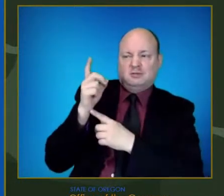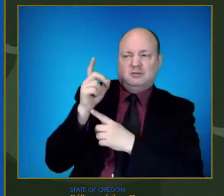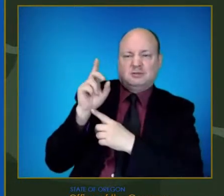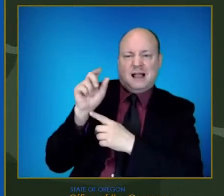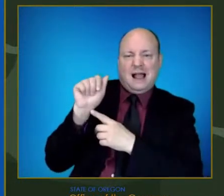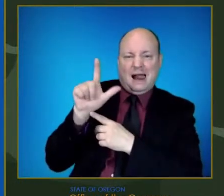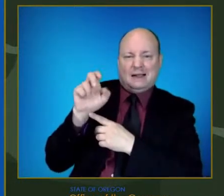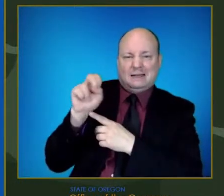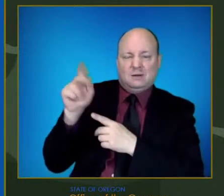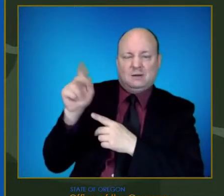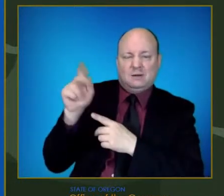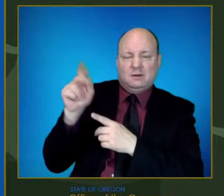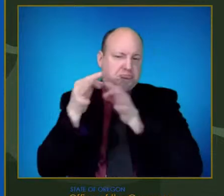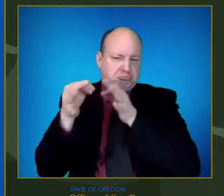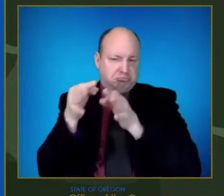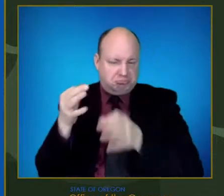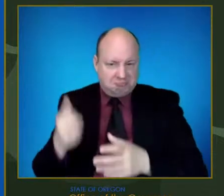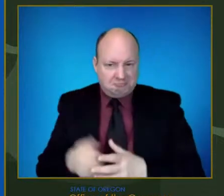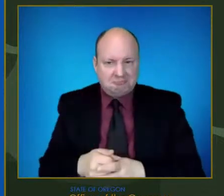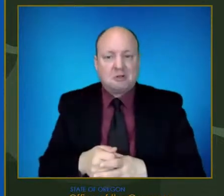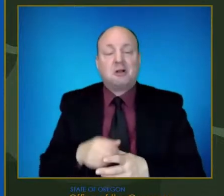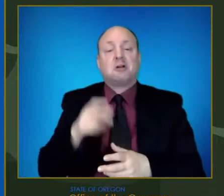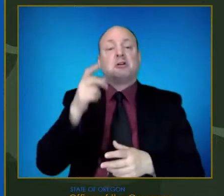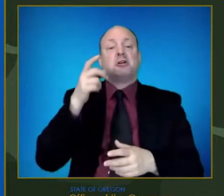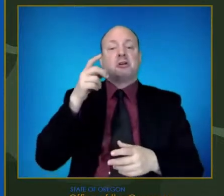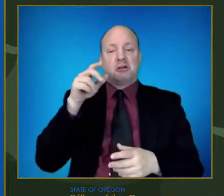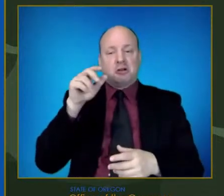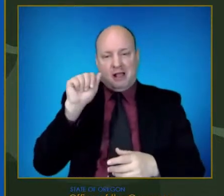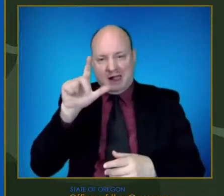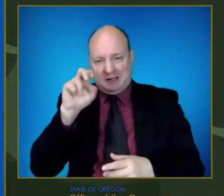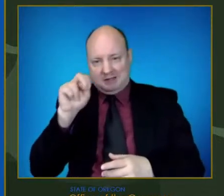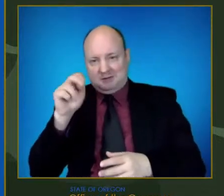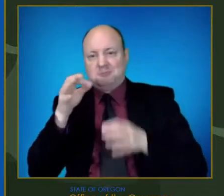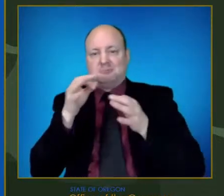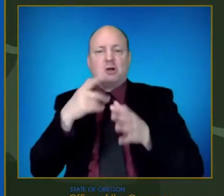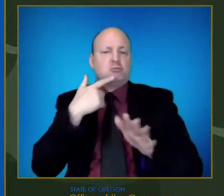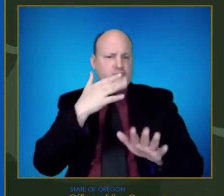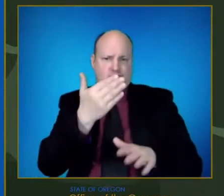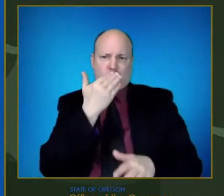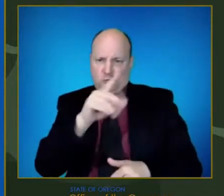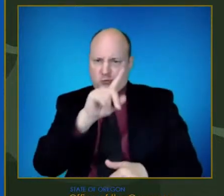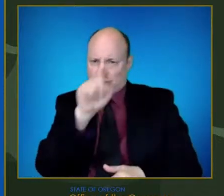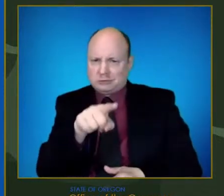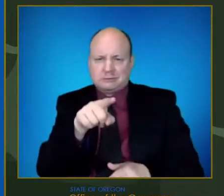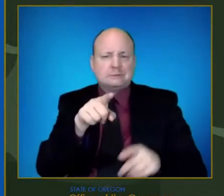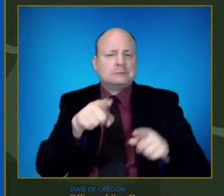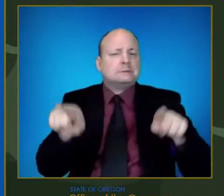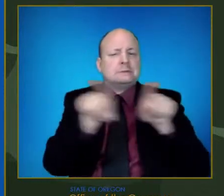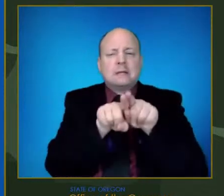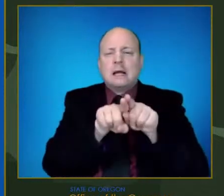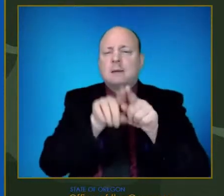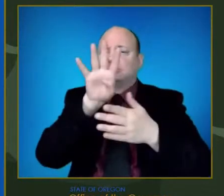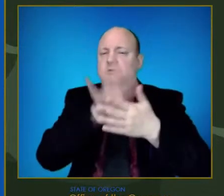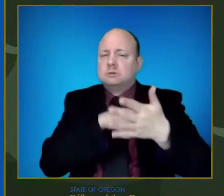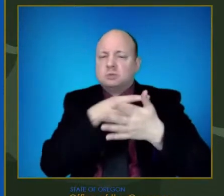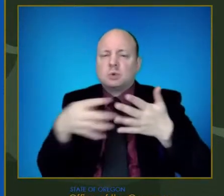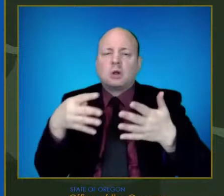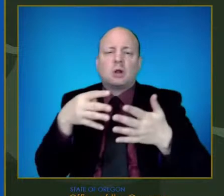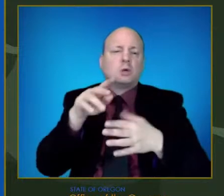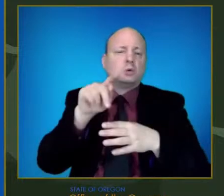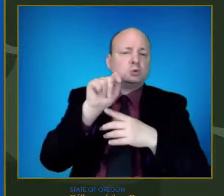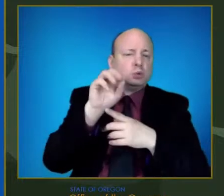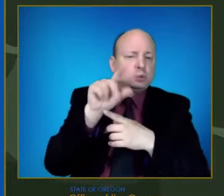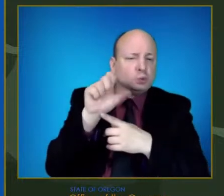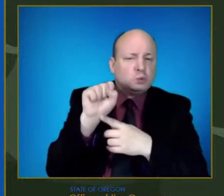Yeah, thanks for the question. I think really it's going to just be a matter of using the same scheduling tools. I think frontline workers that have